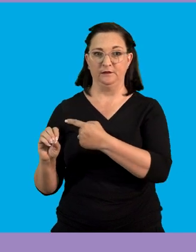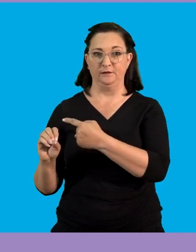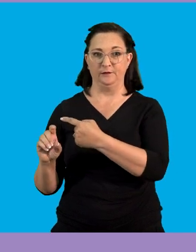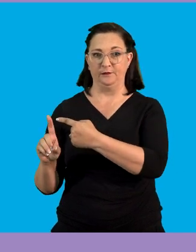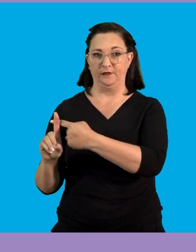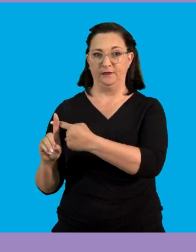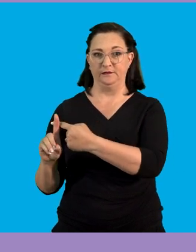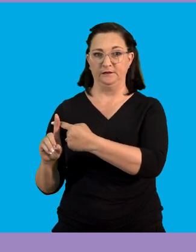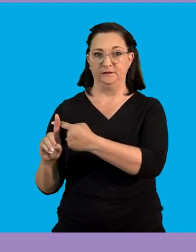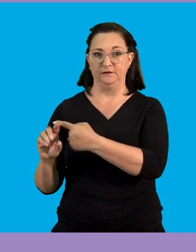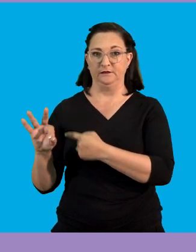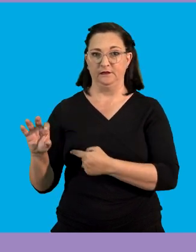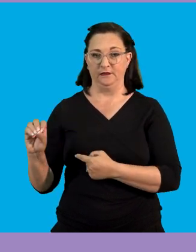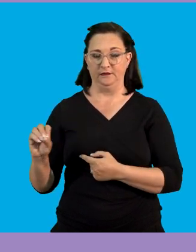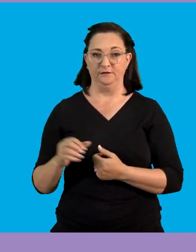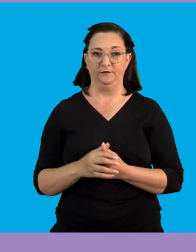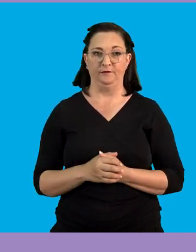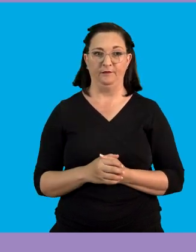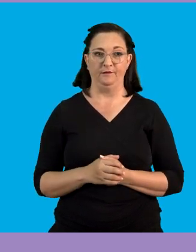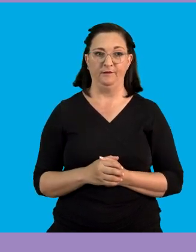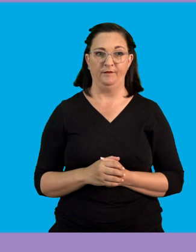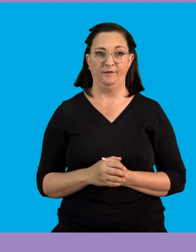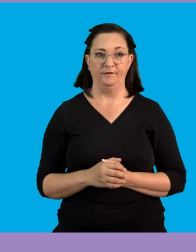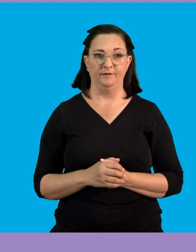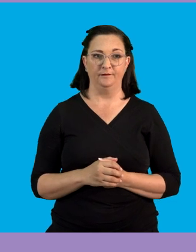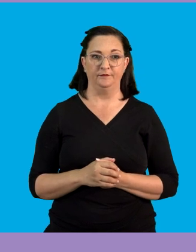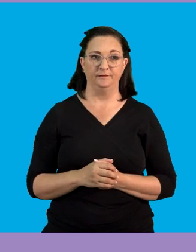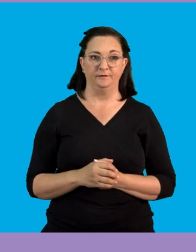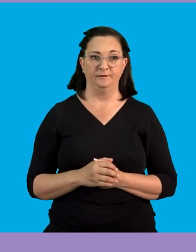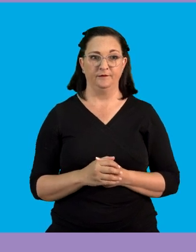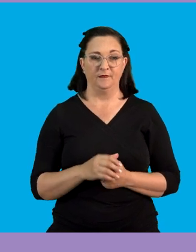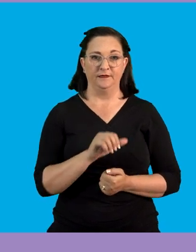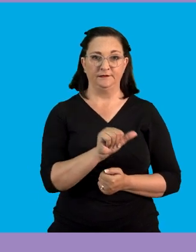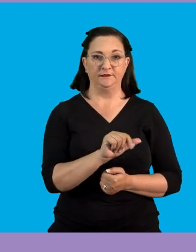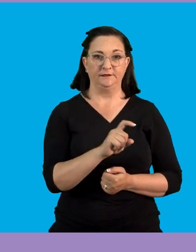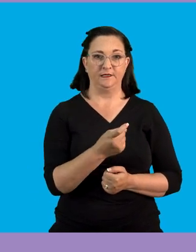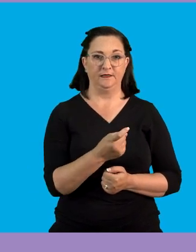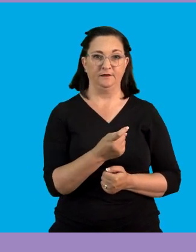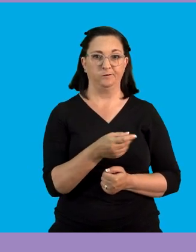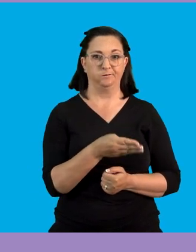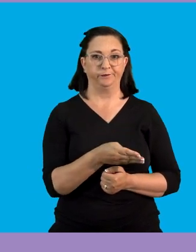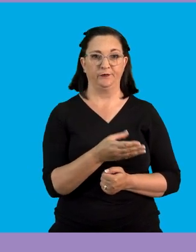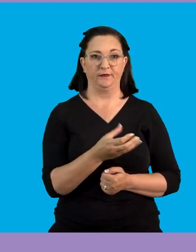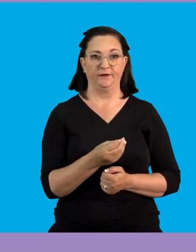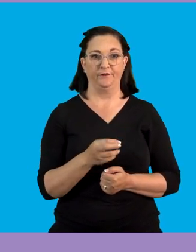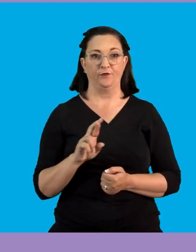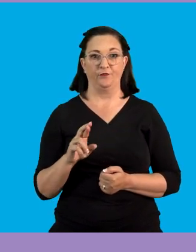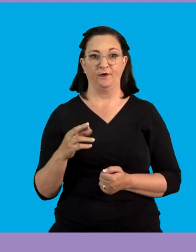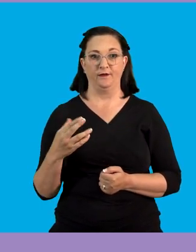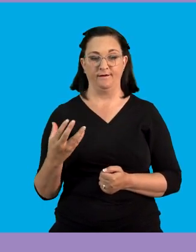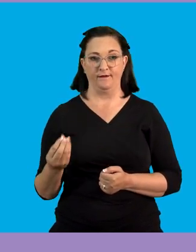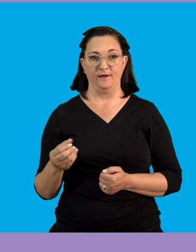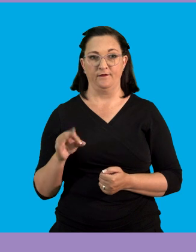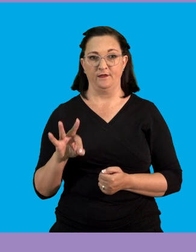to 360 degrees plus 30 degrees. And then on the left, we'll then have